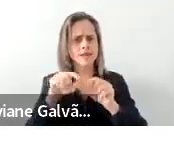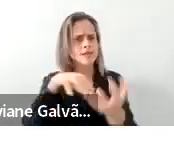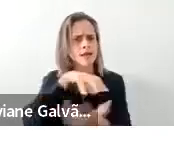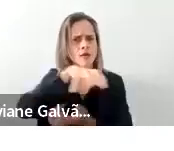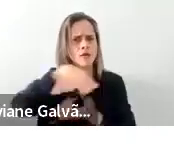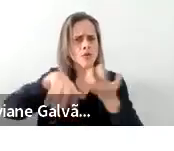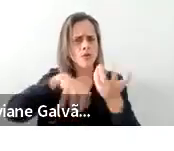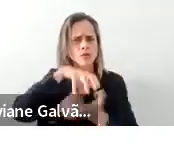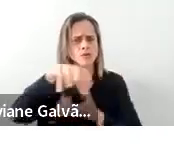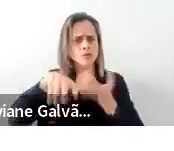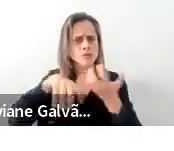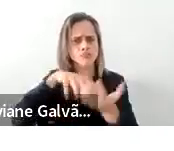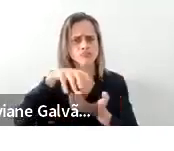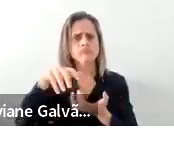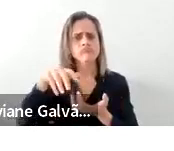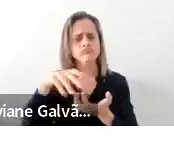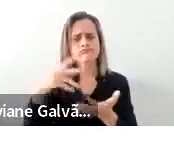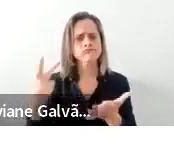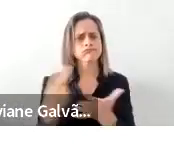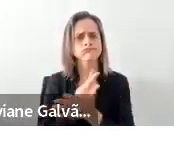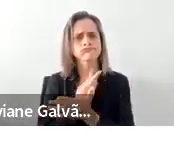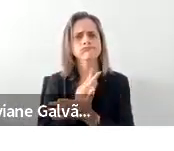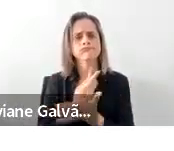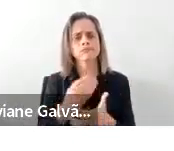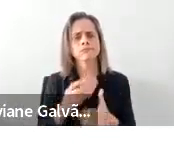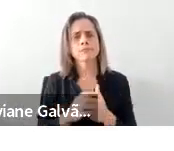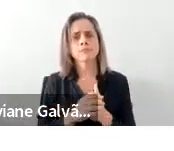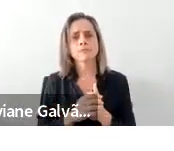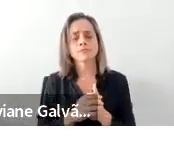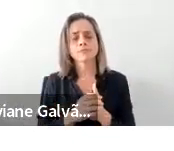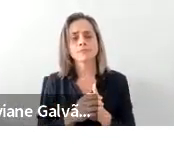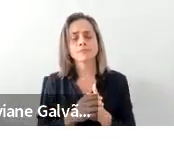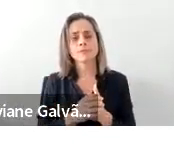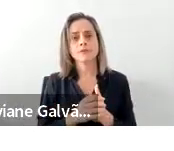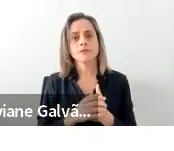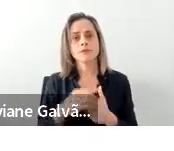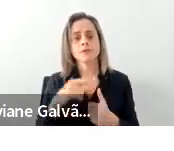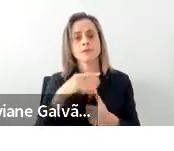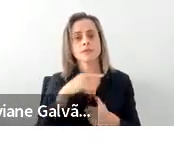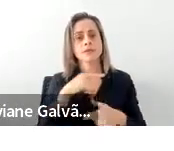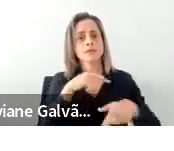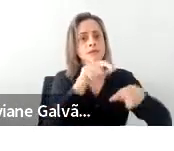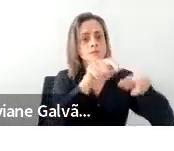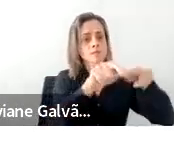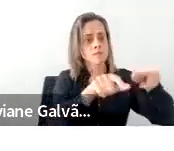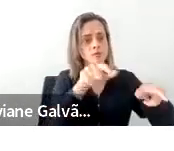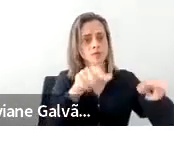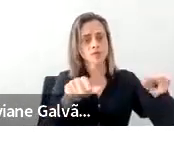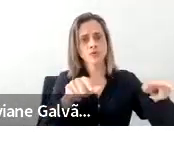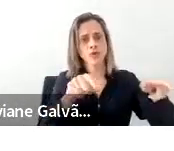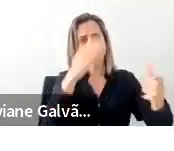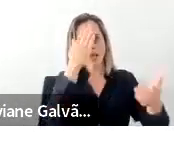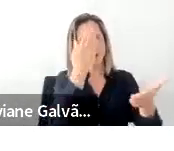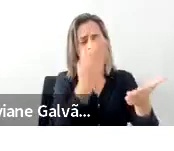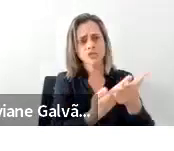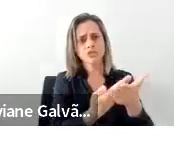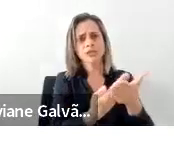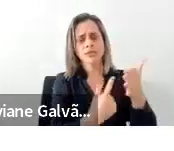unilinear model or a universal model of socio-historical